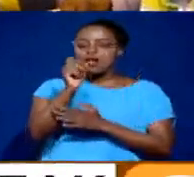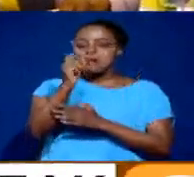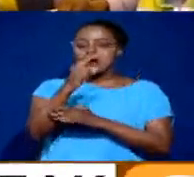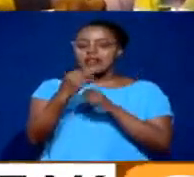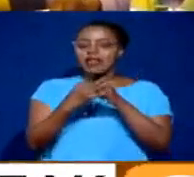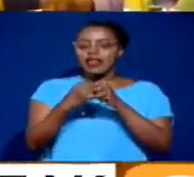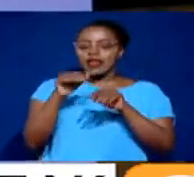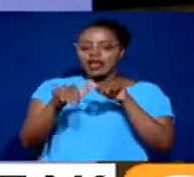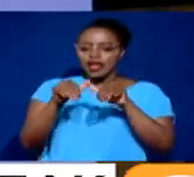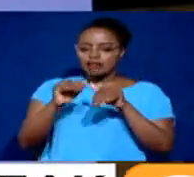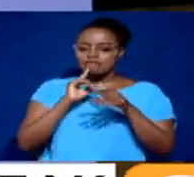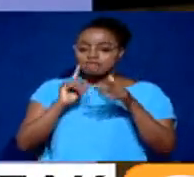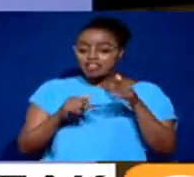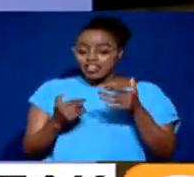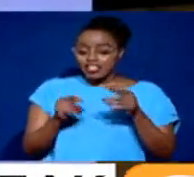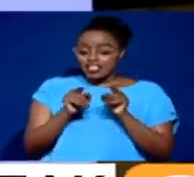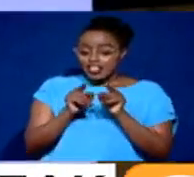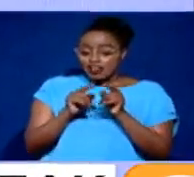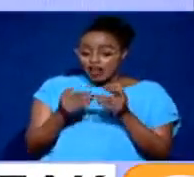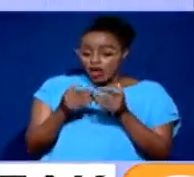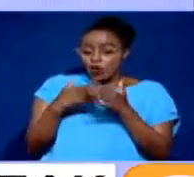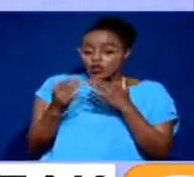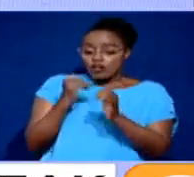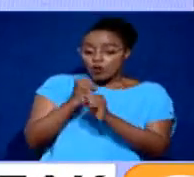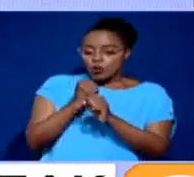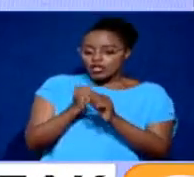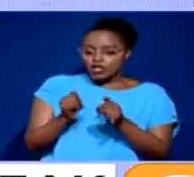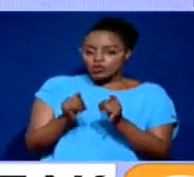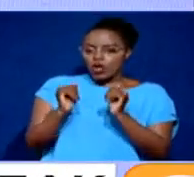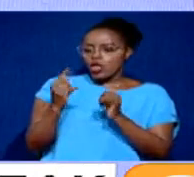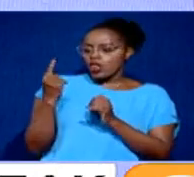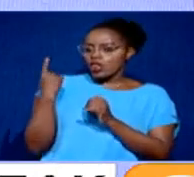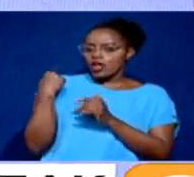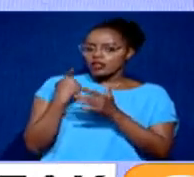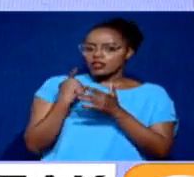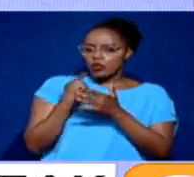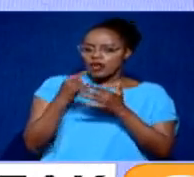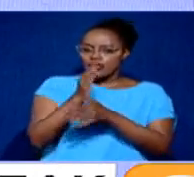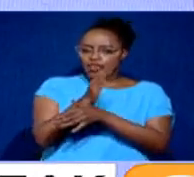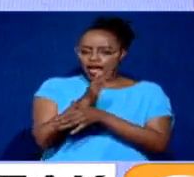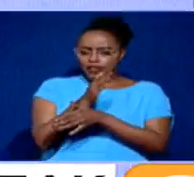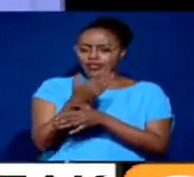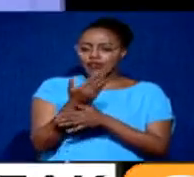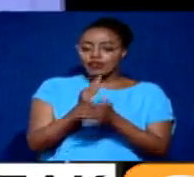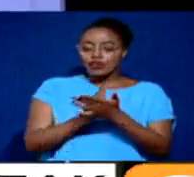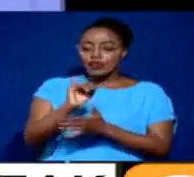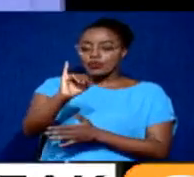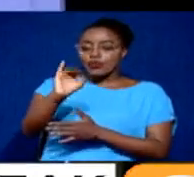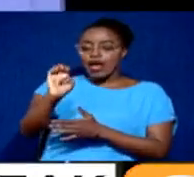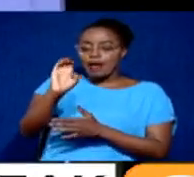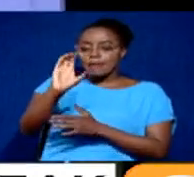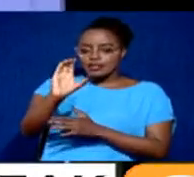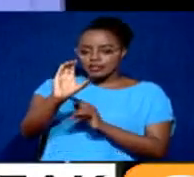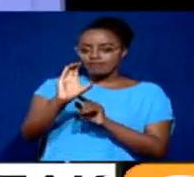9 polls. They say given the simulation exercise conducted last week Thursday by the Independent Electoral and Boundaries